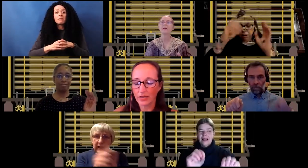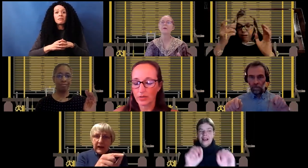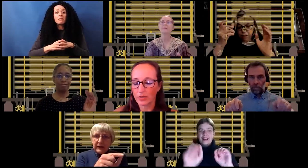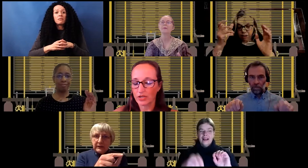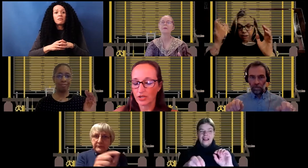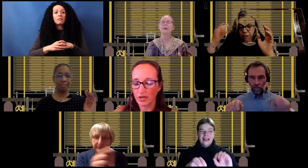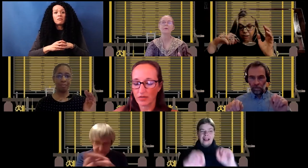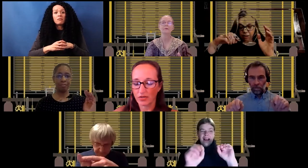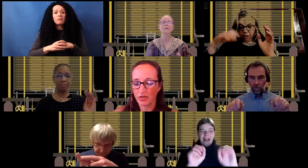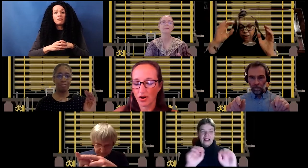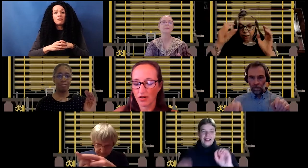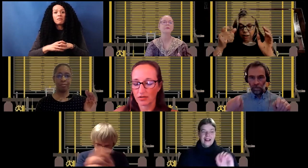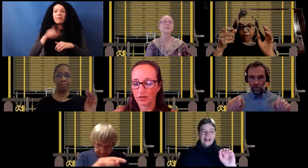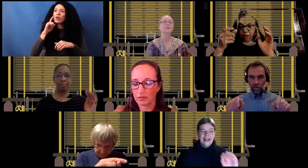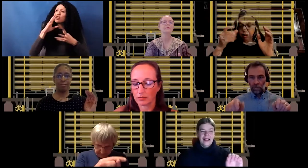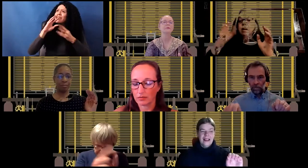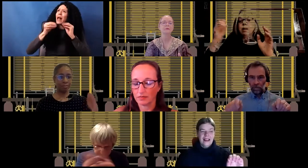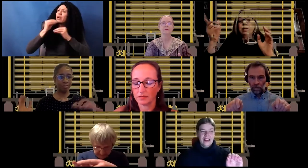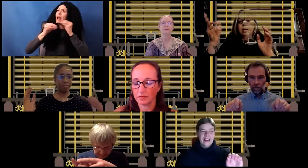Calculated the position of the stars.